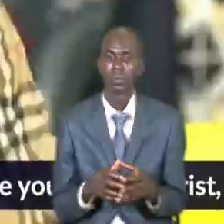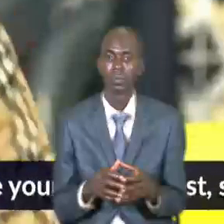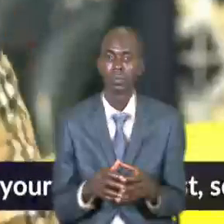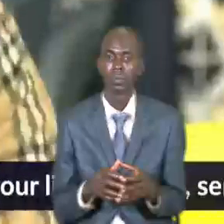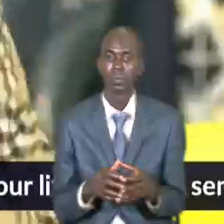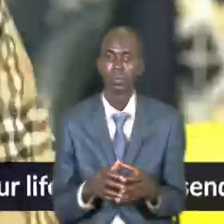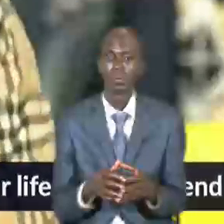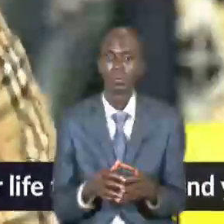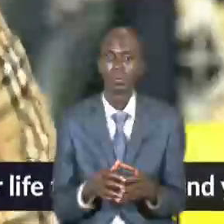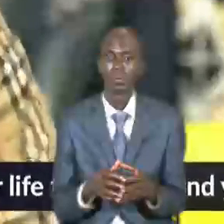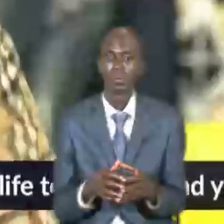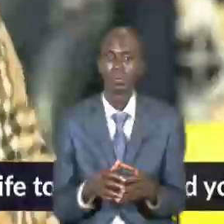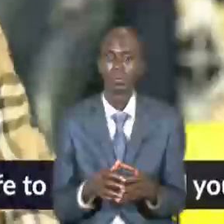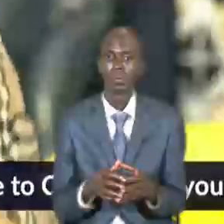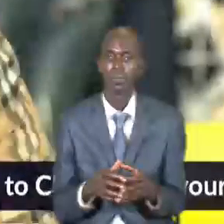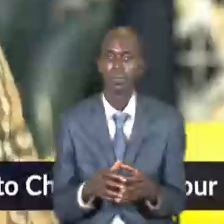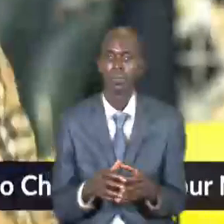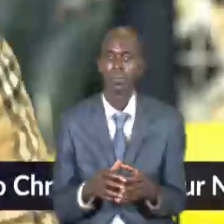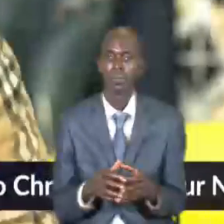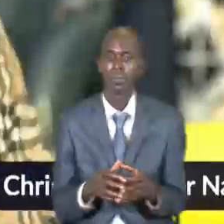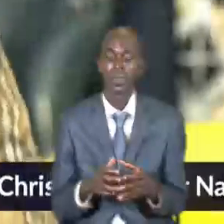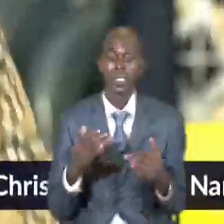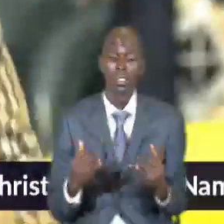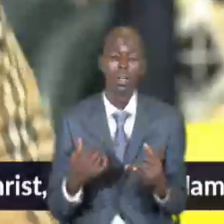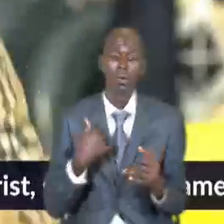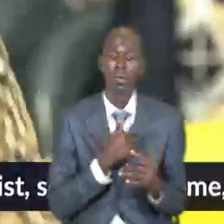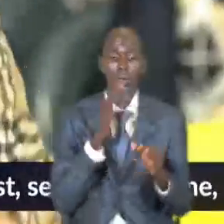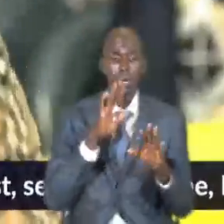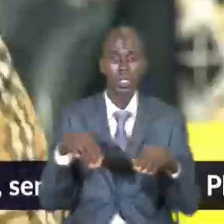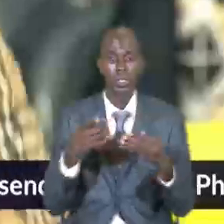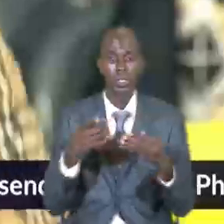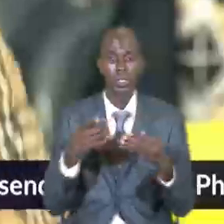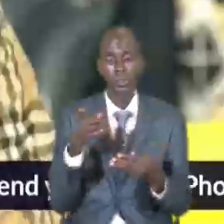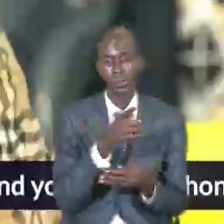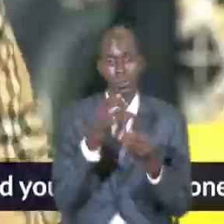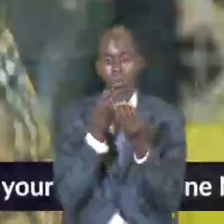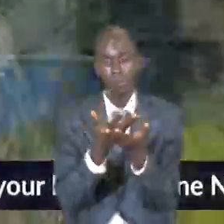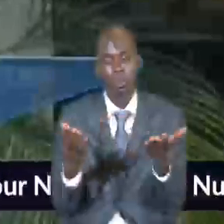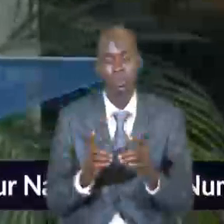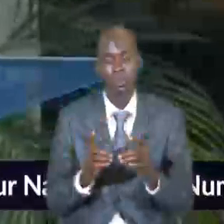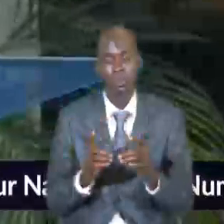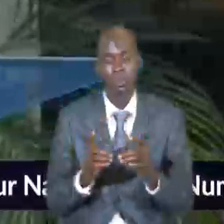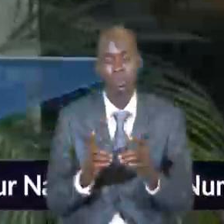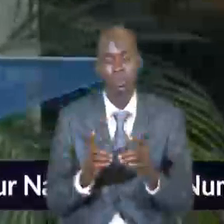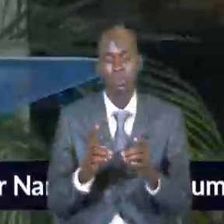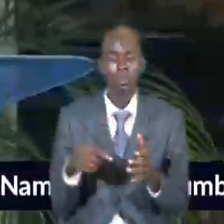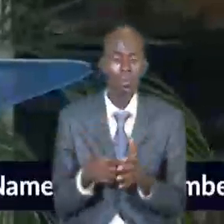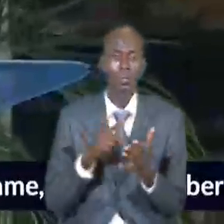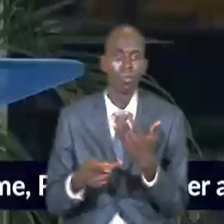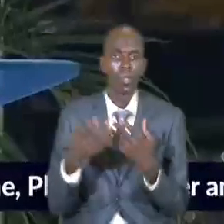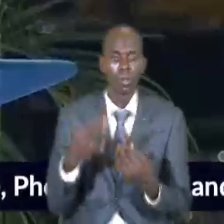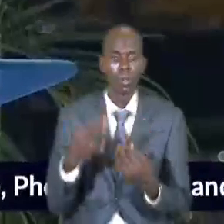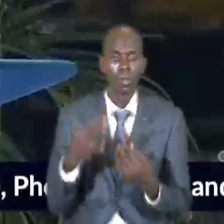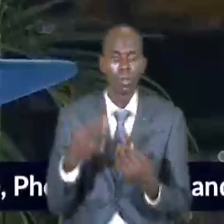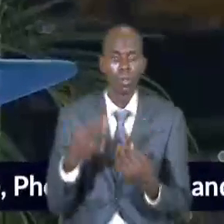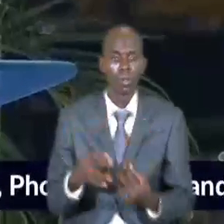Now, we are going to give information during this program of special events for all of